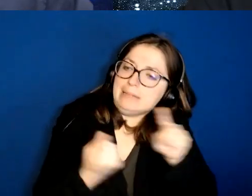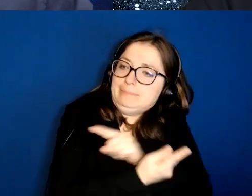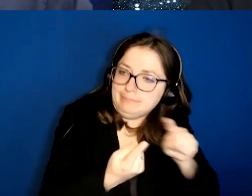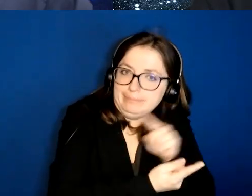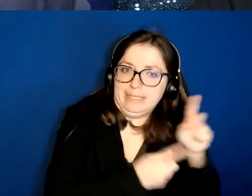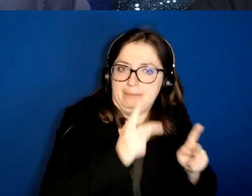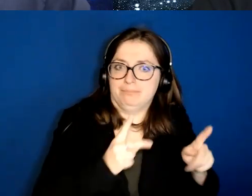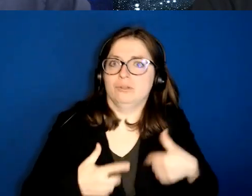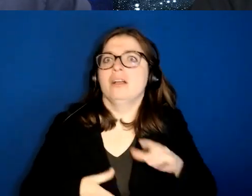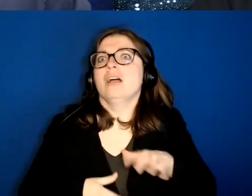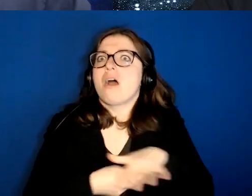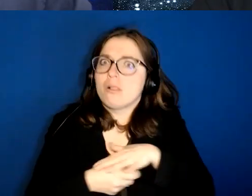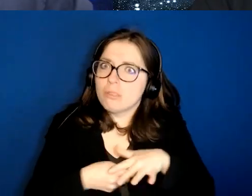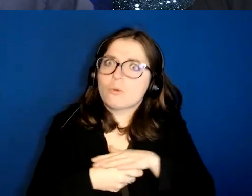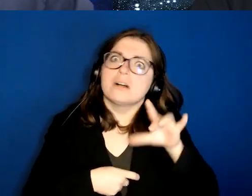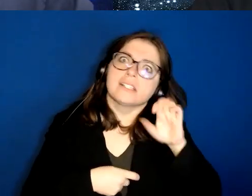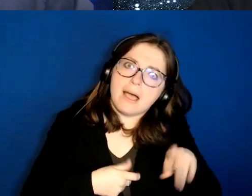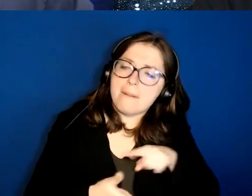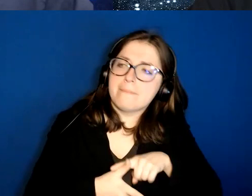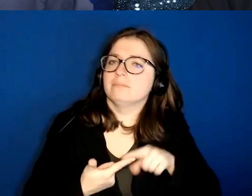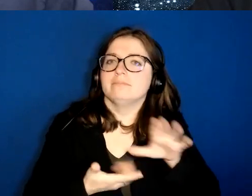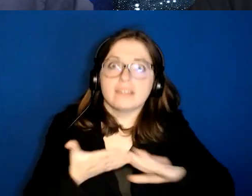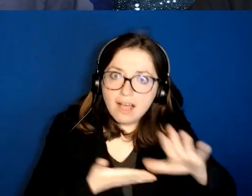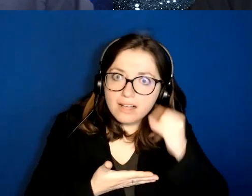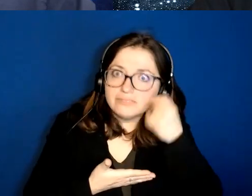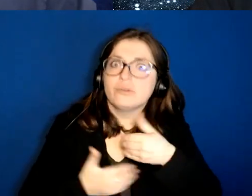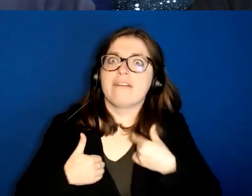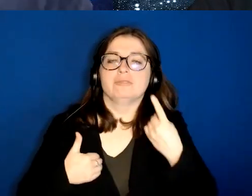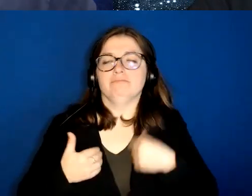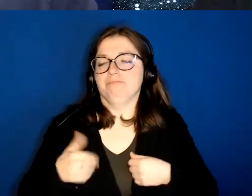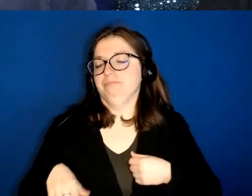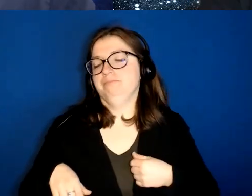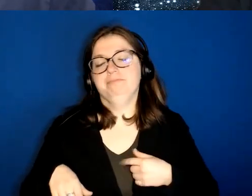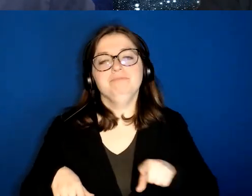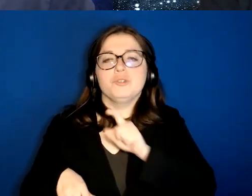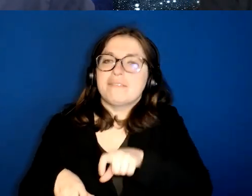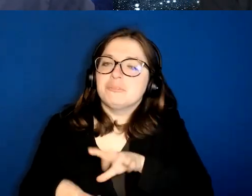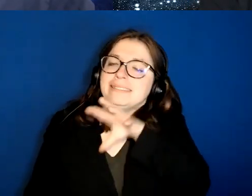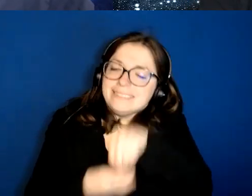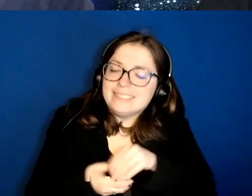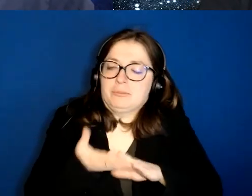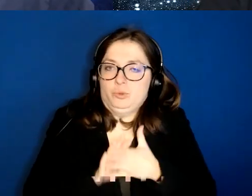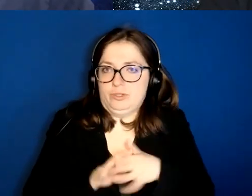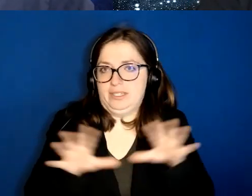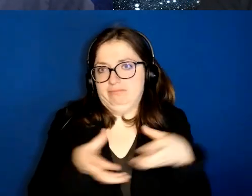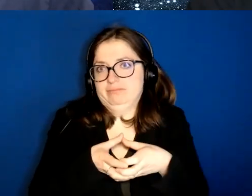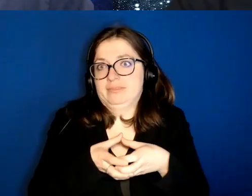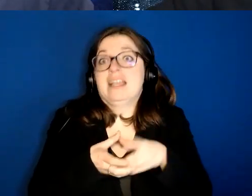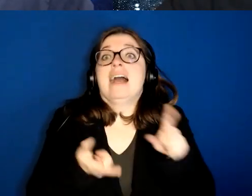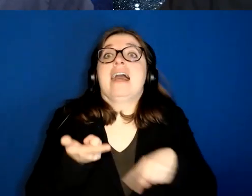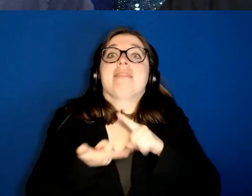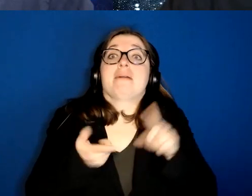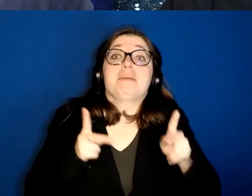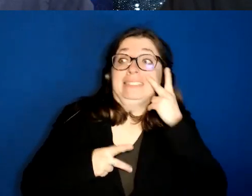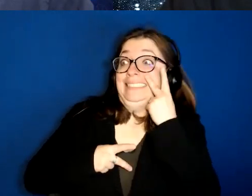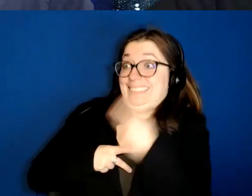or a club, or a college is good if you've got one. You have to somehow be in the community so people see you and you find out